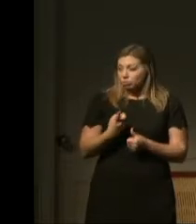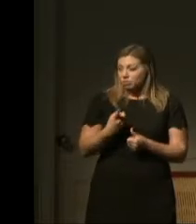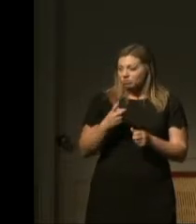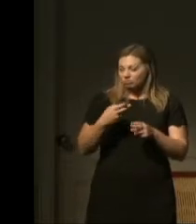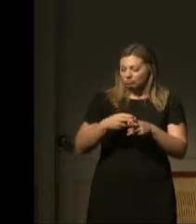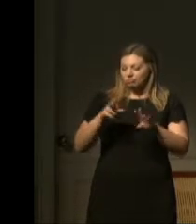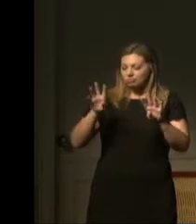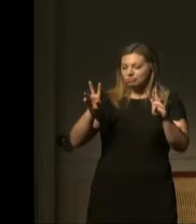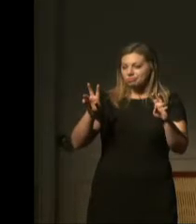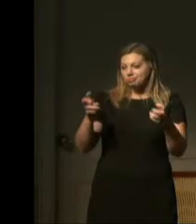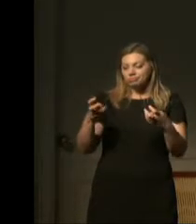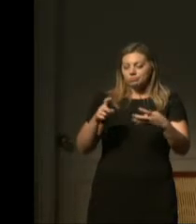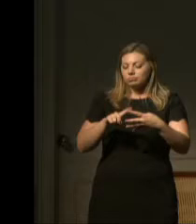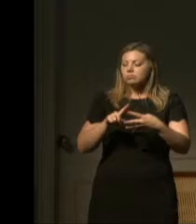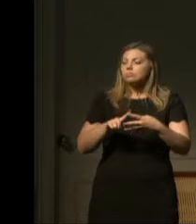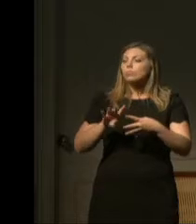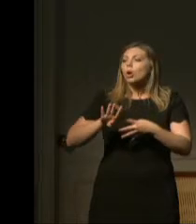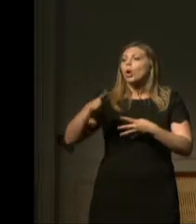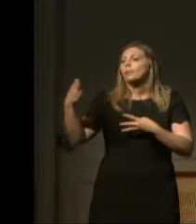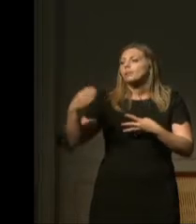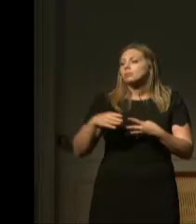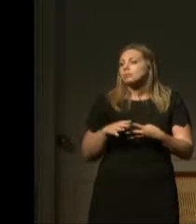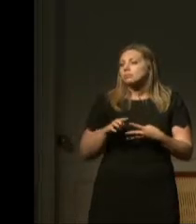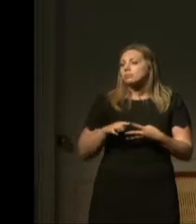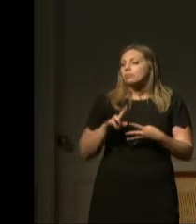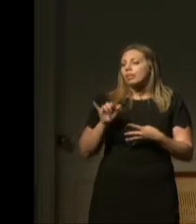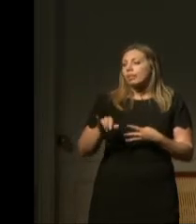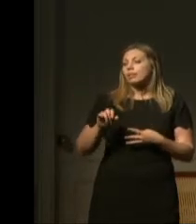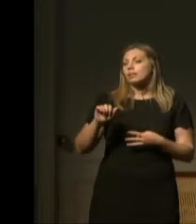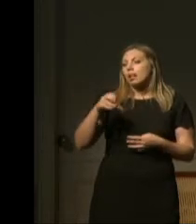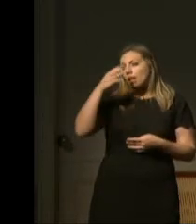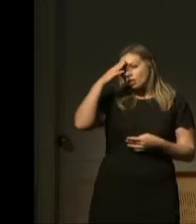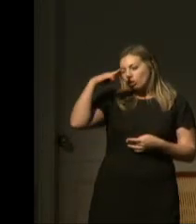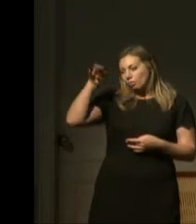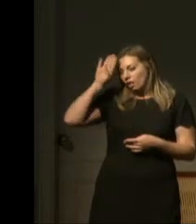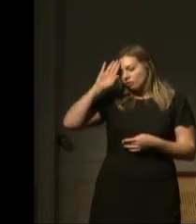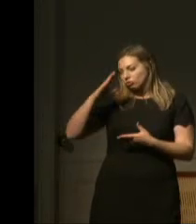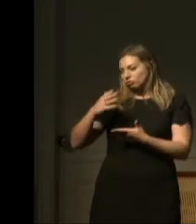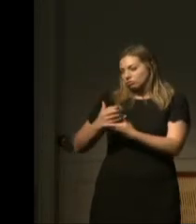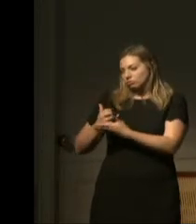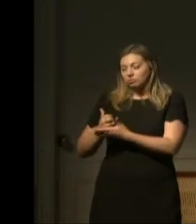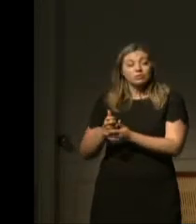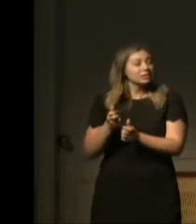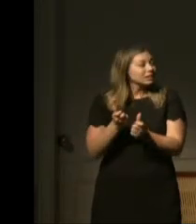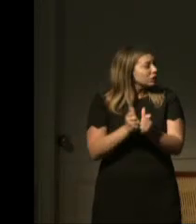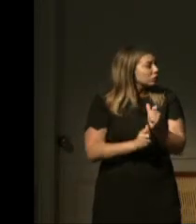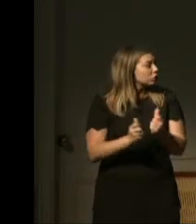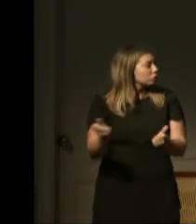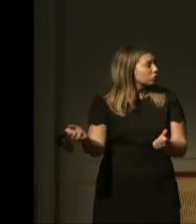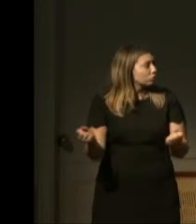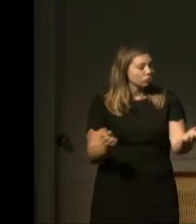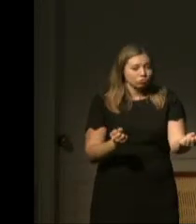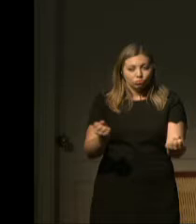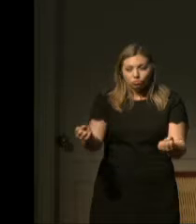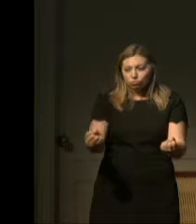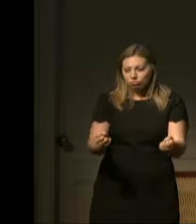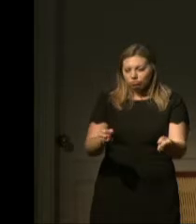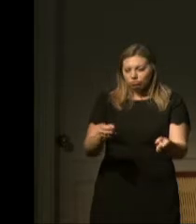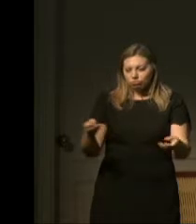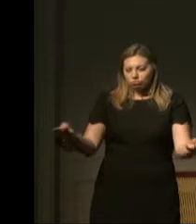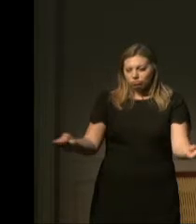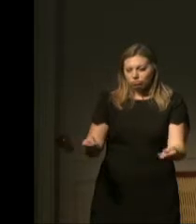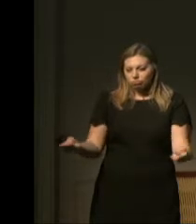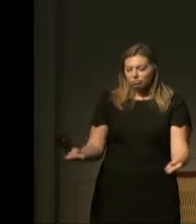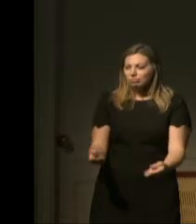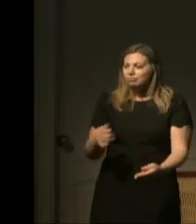open. This is the Anthropology Collection. Every drawer is outstretched. You wonder how